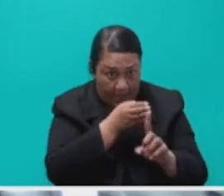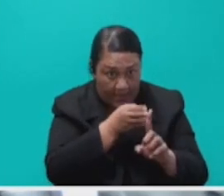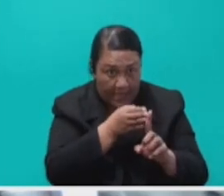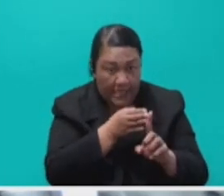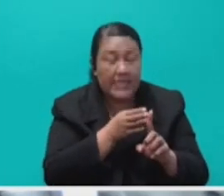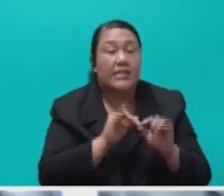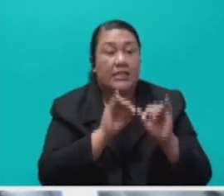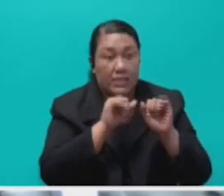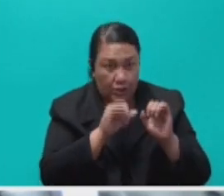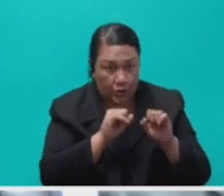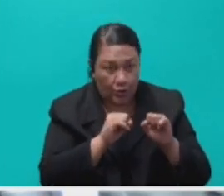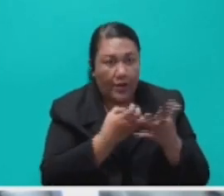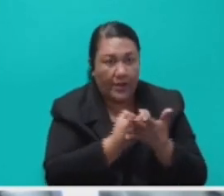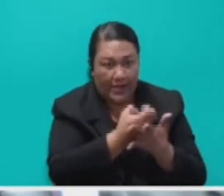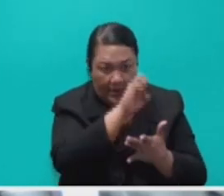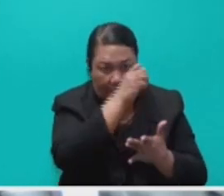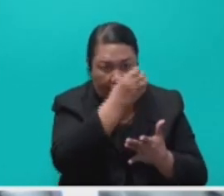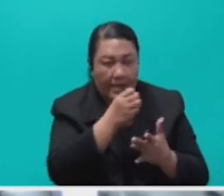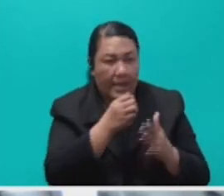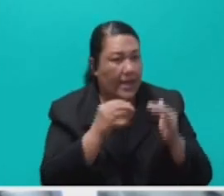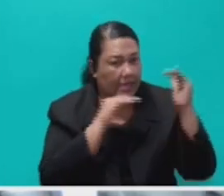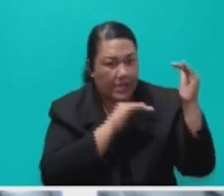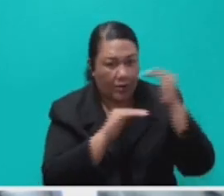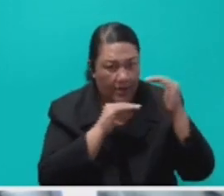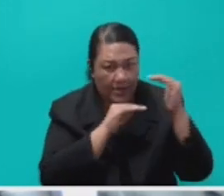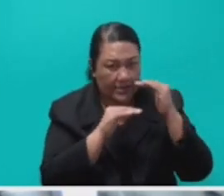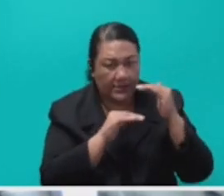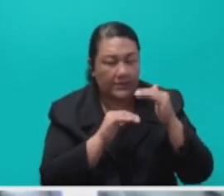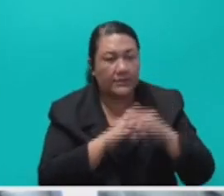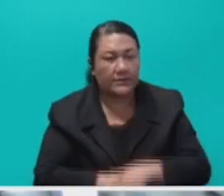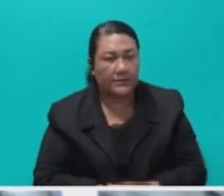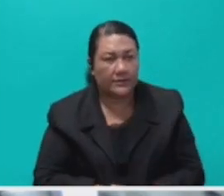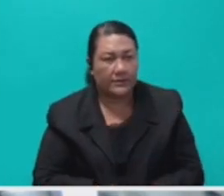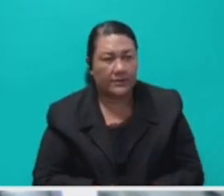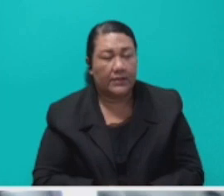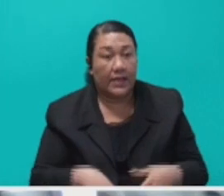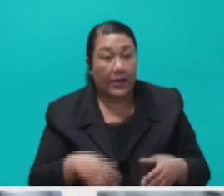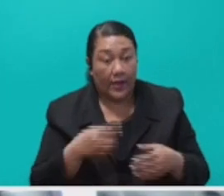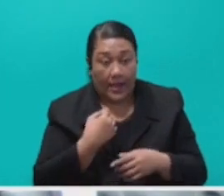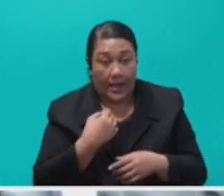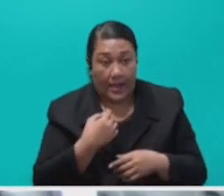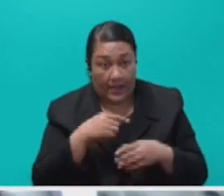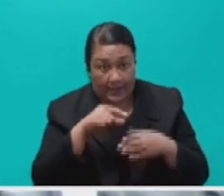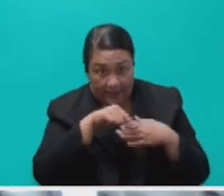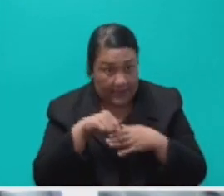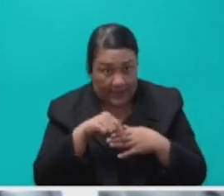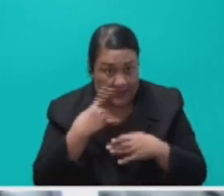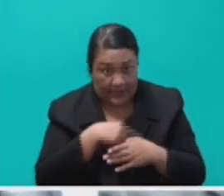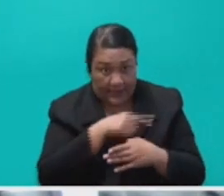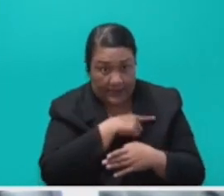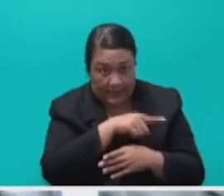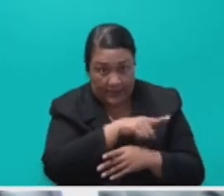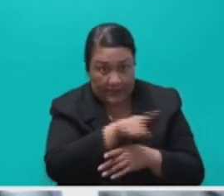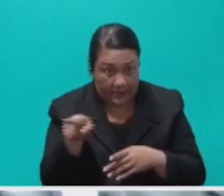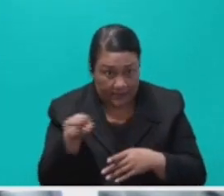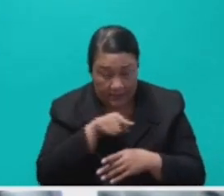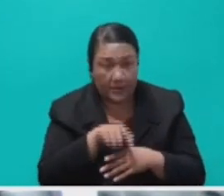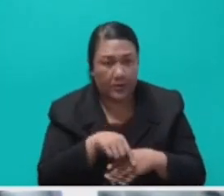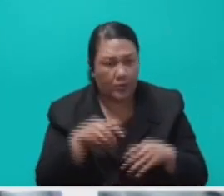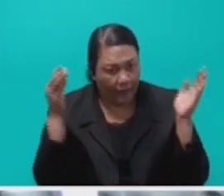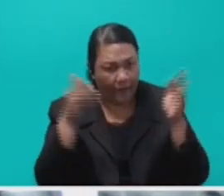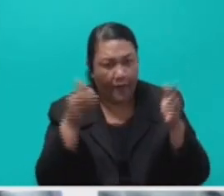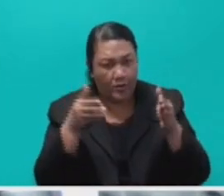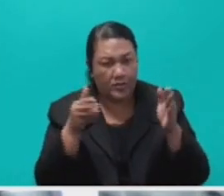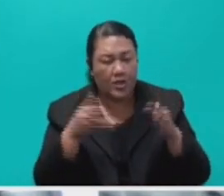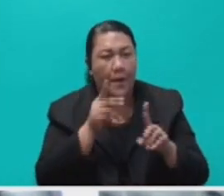issues of economic inequality. Mr. Speaker, sir, as leaders, we should be focusing mainly